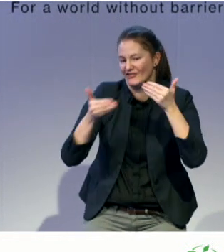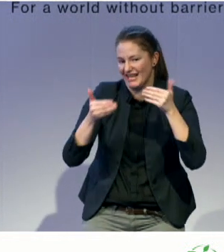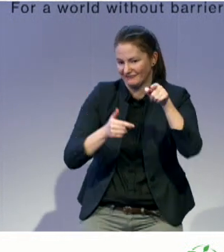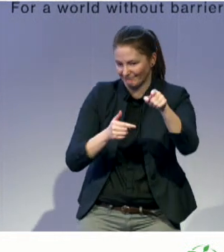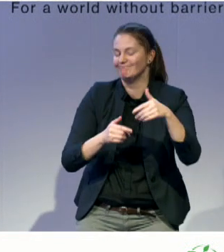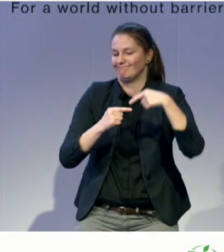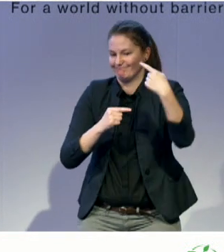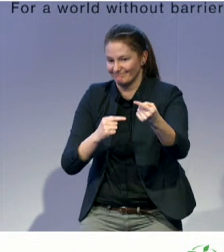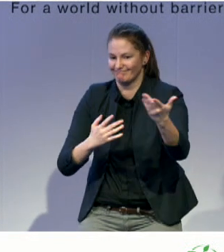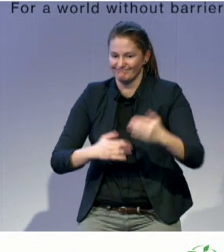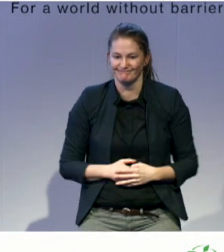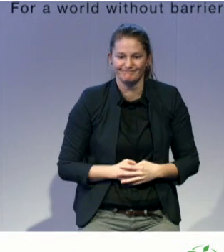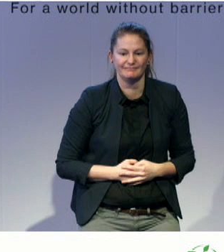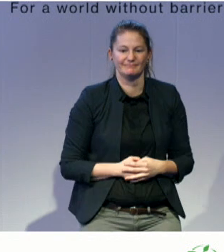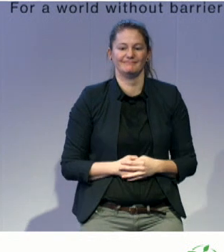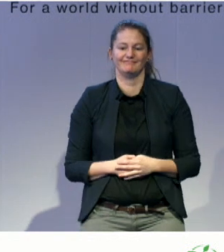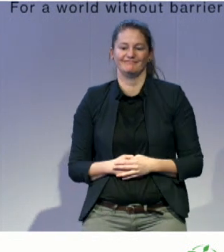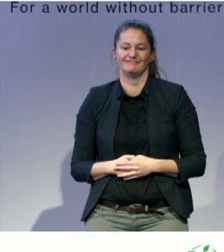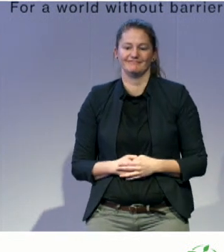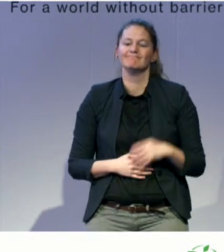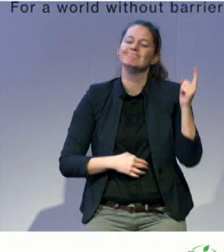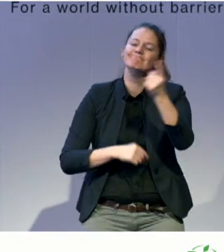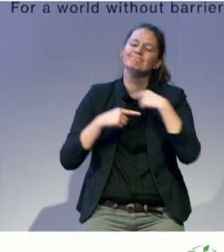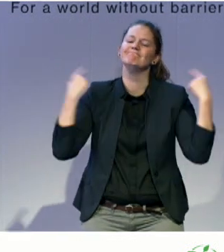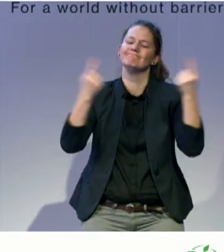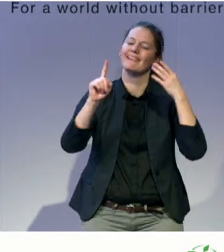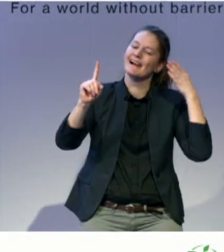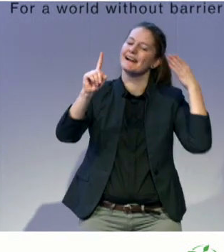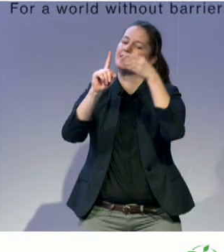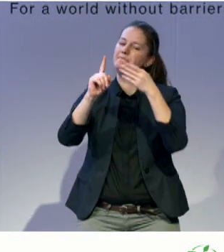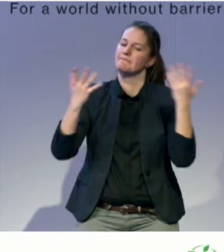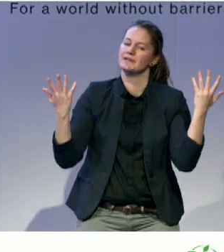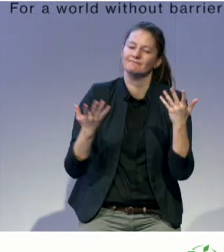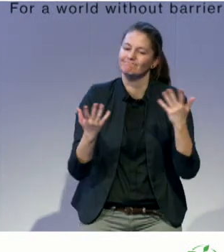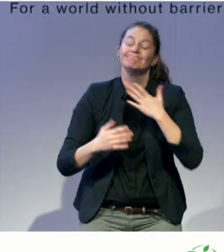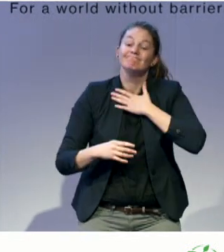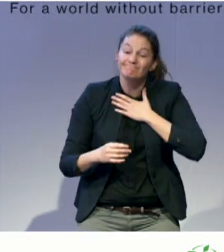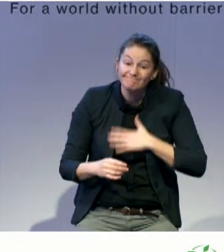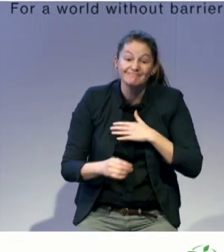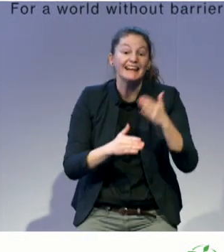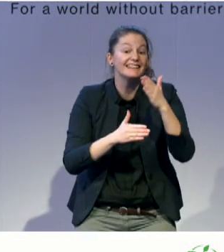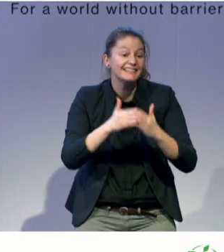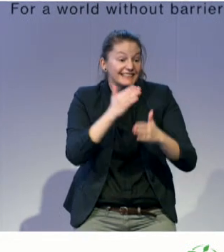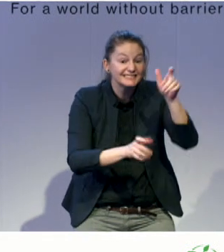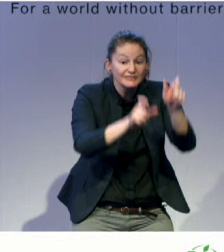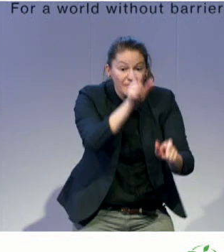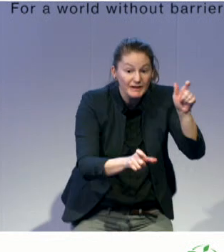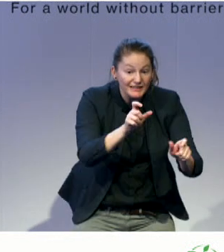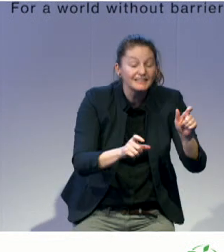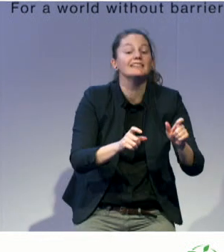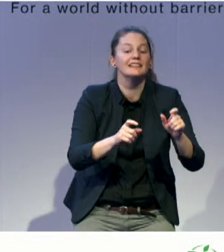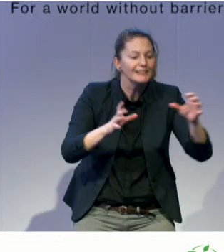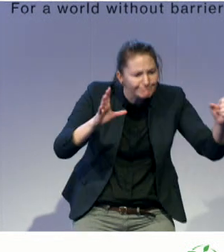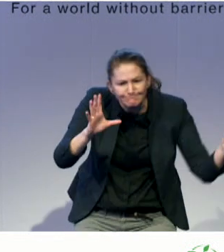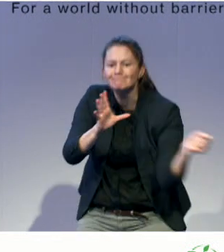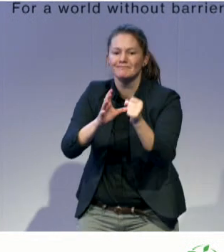globally, mostly in the private sector, but also in government and NGO jobs. At